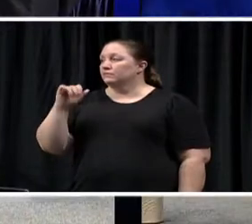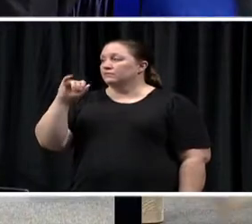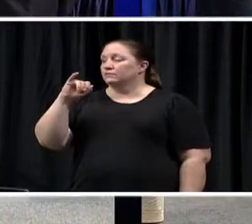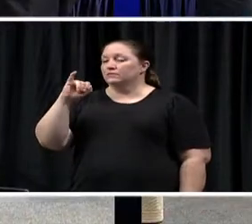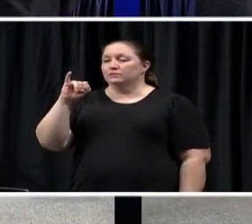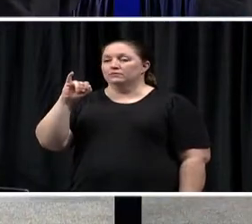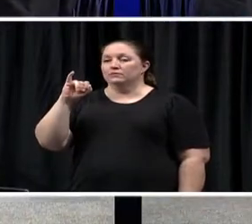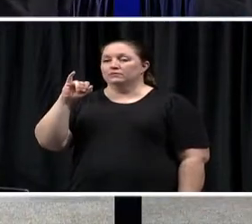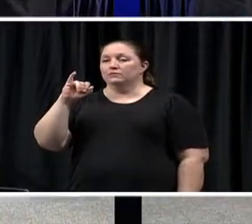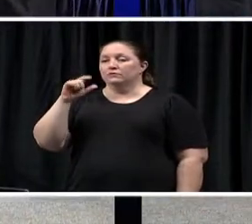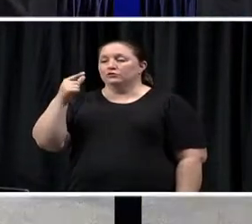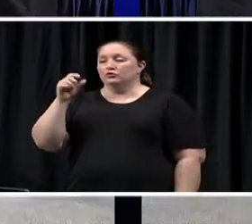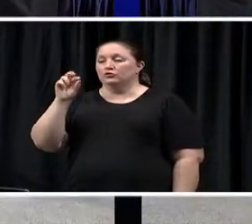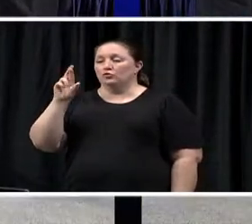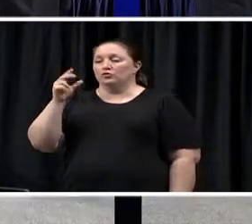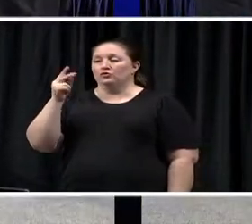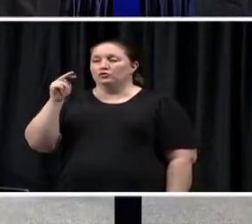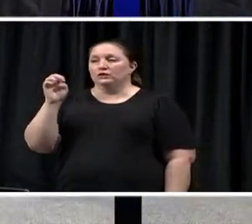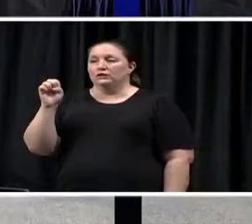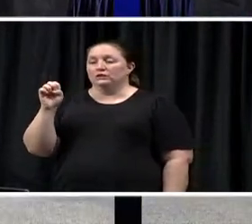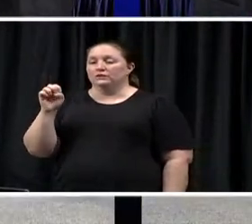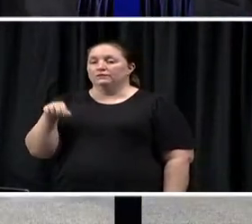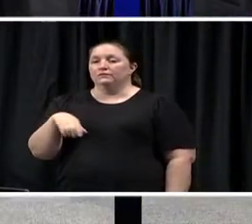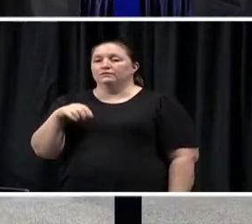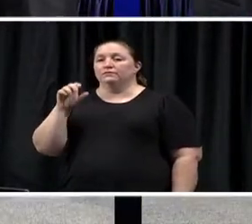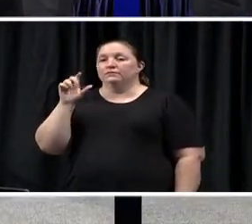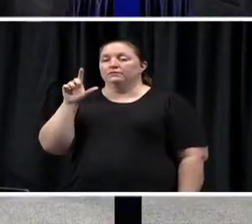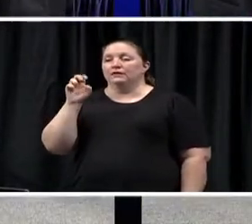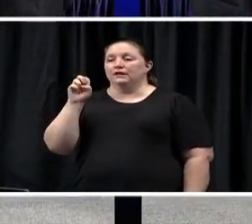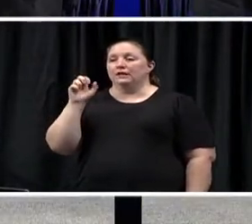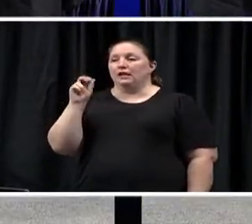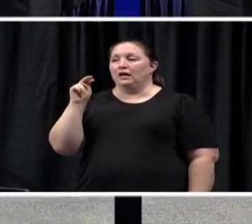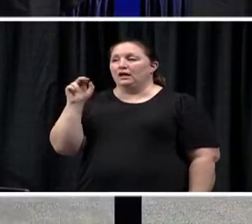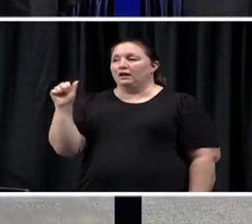Georgine Simire. Leanna Danielle Nichols.